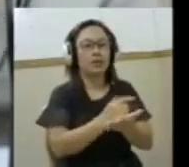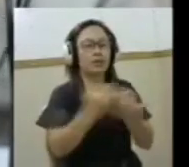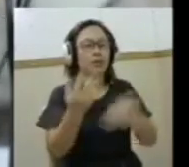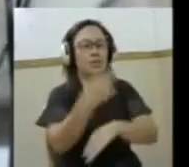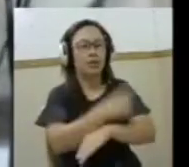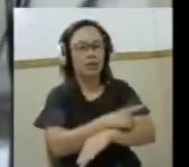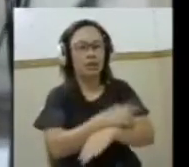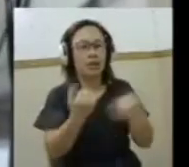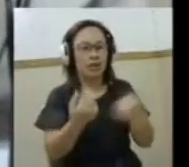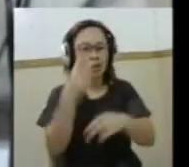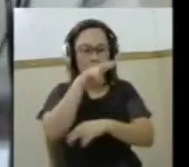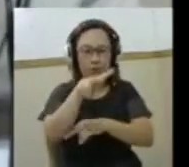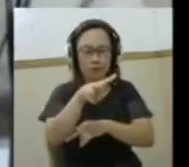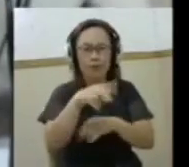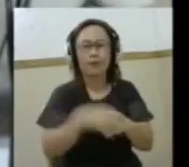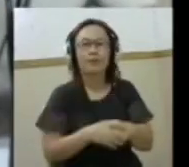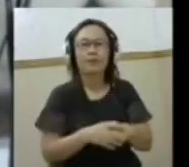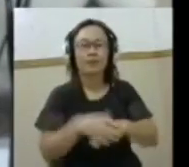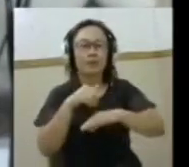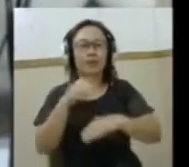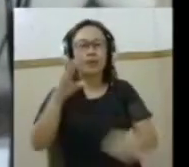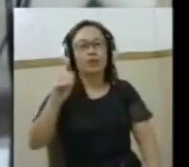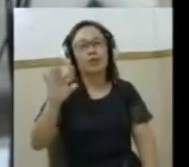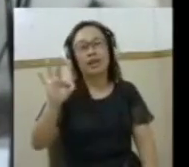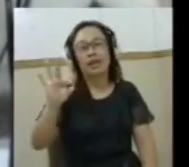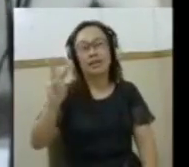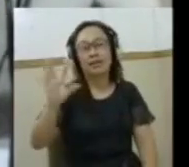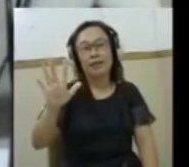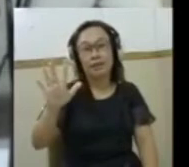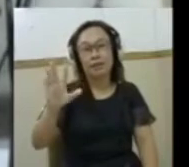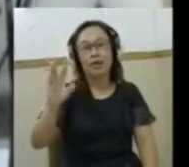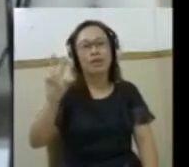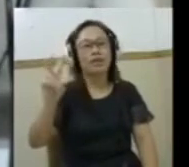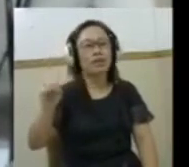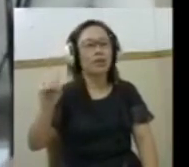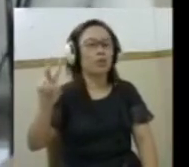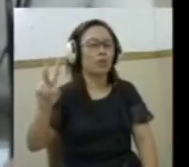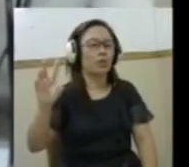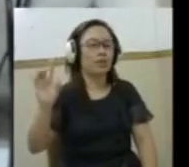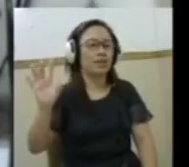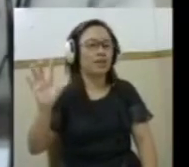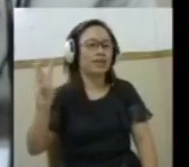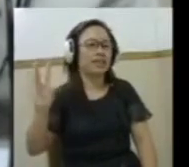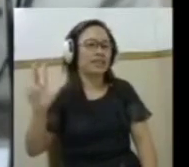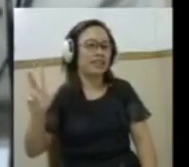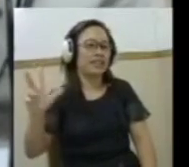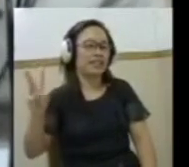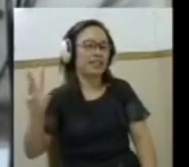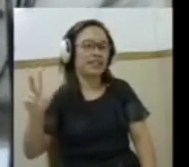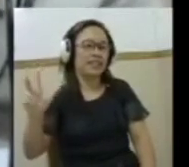for you. Send it through 0965 602-7138. Again,